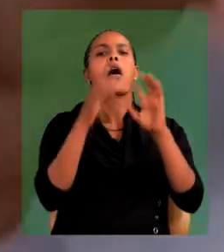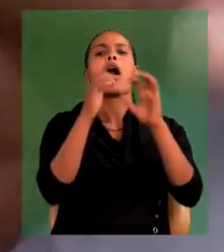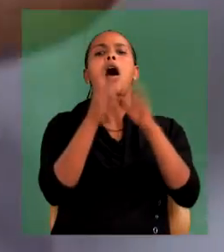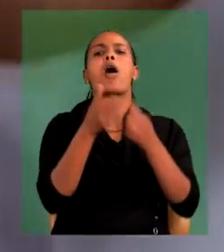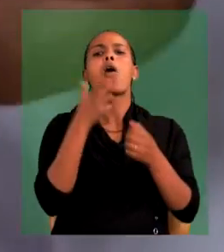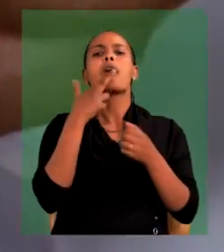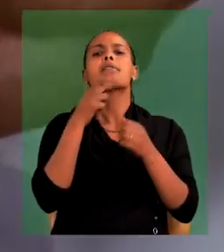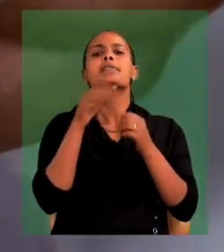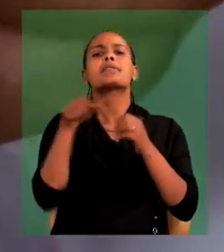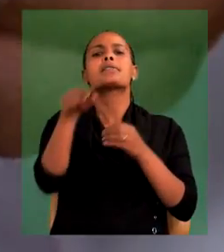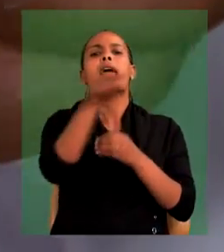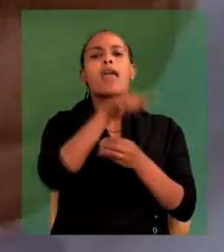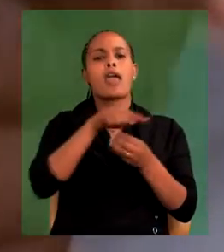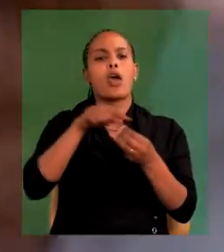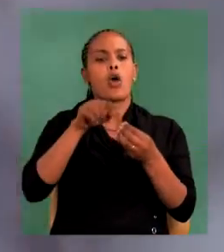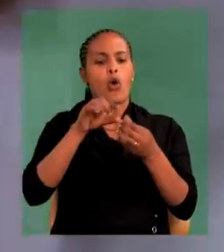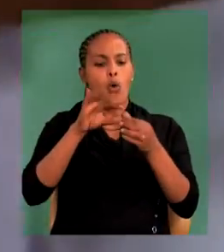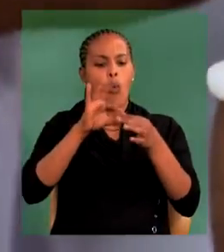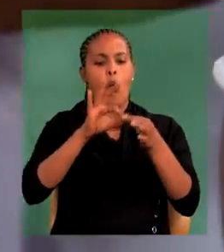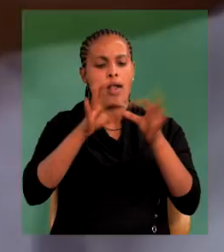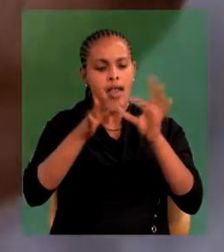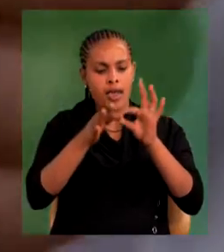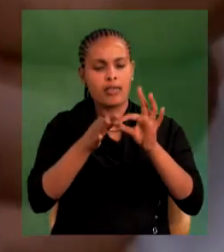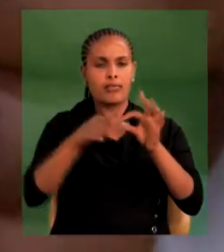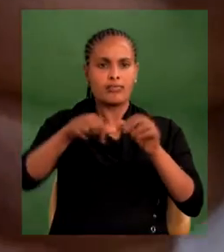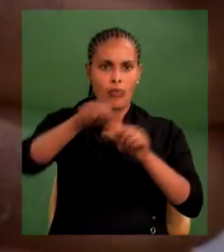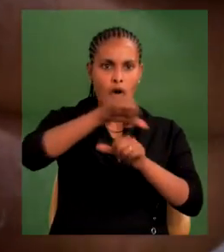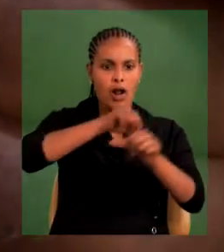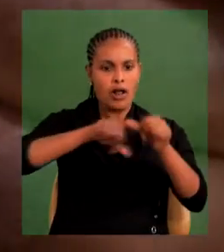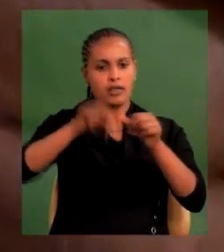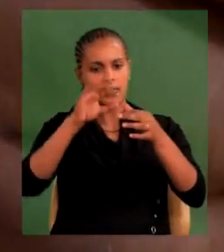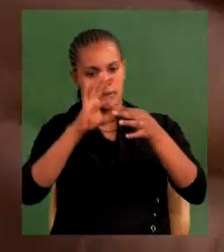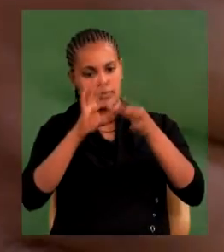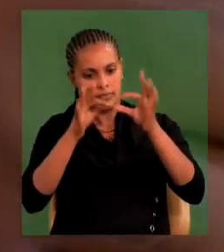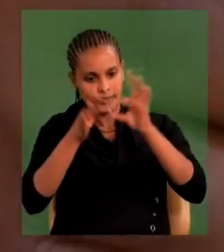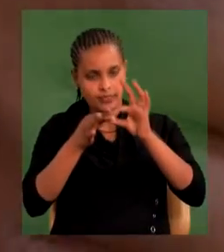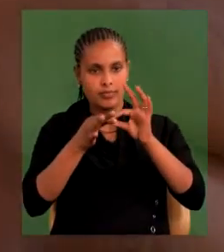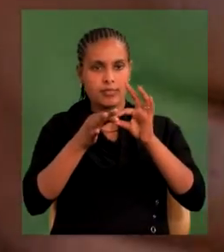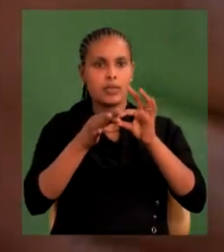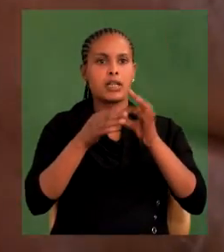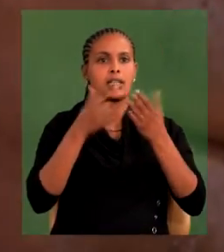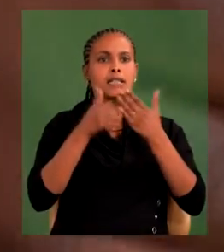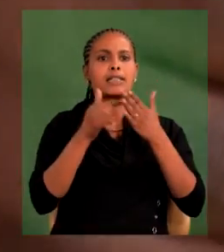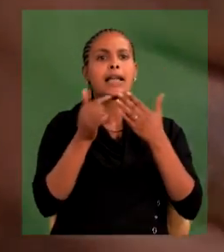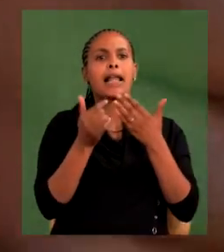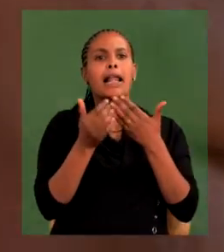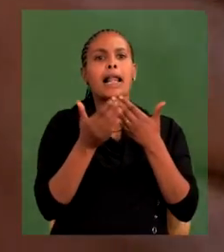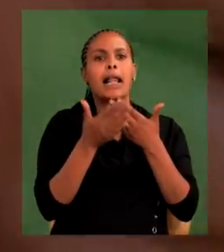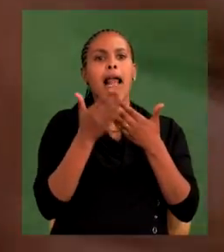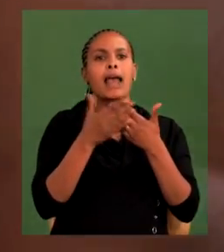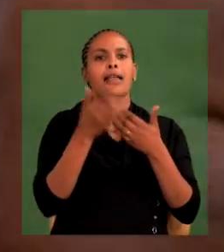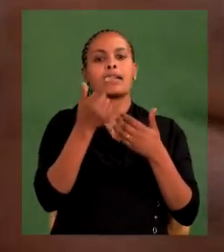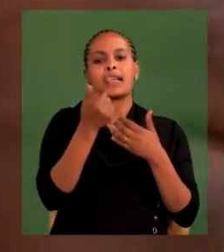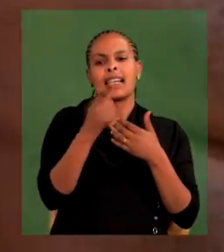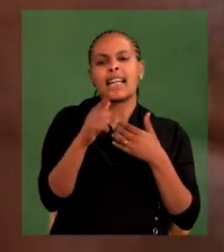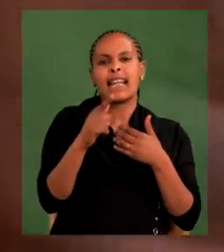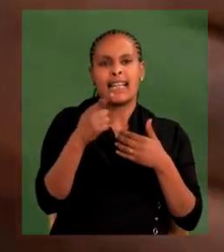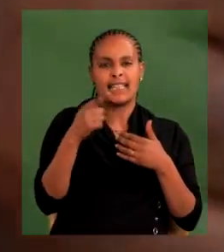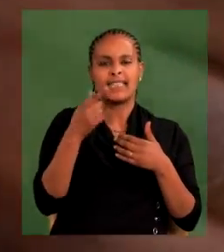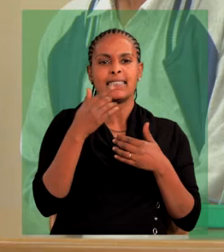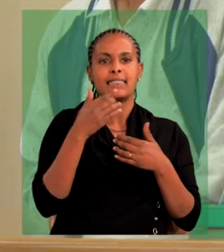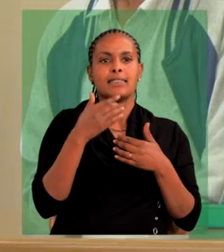how are they connected to one another? This light green or light